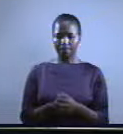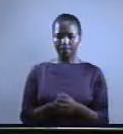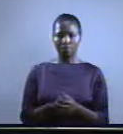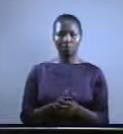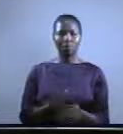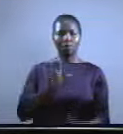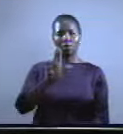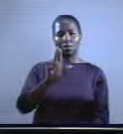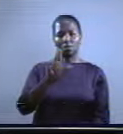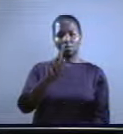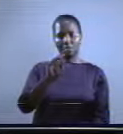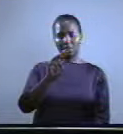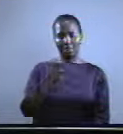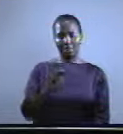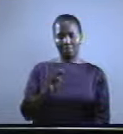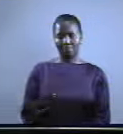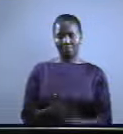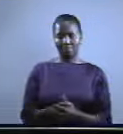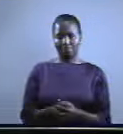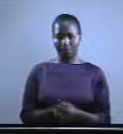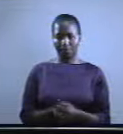UDM.